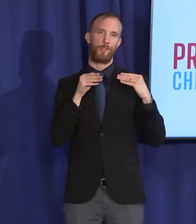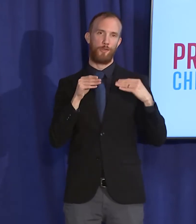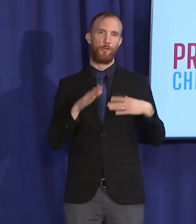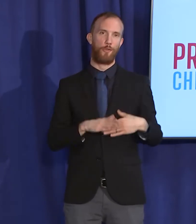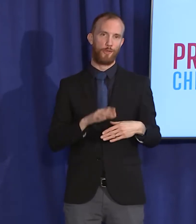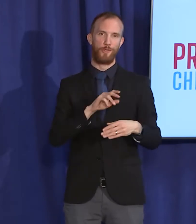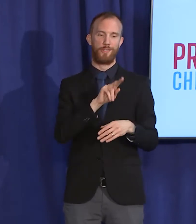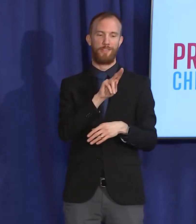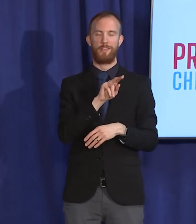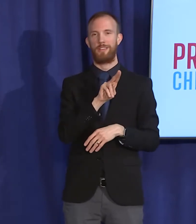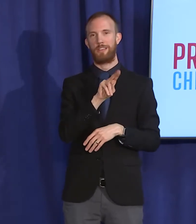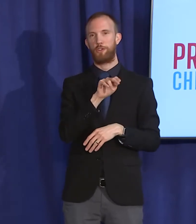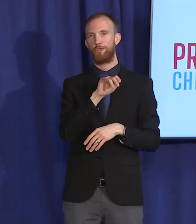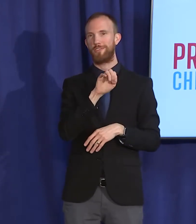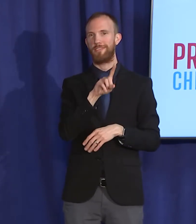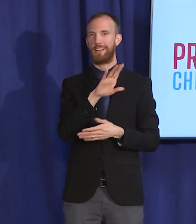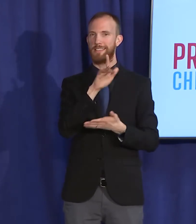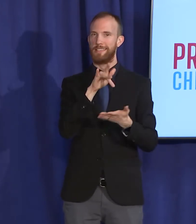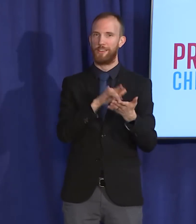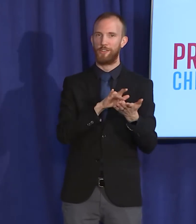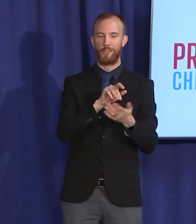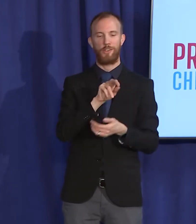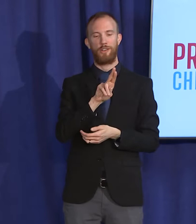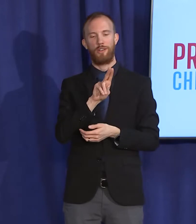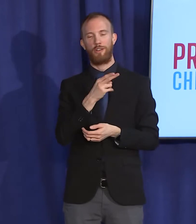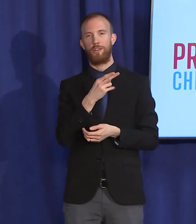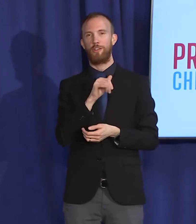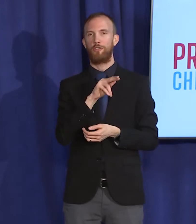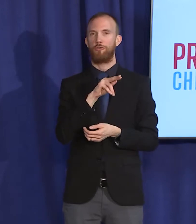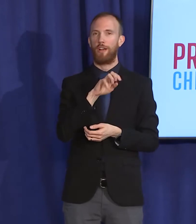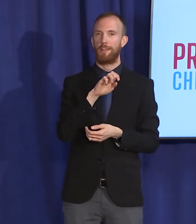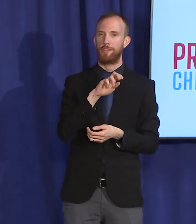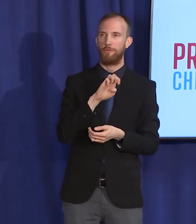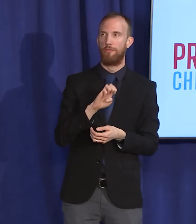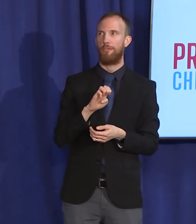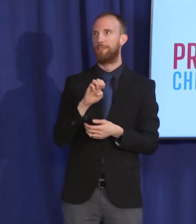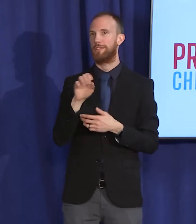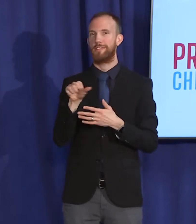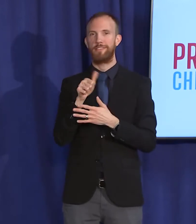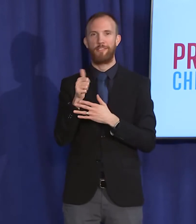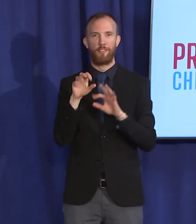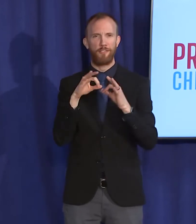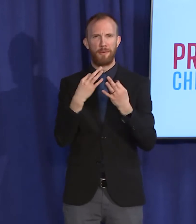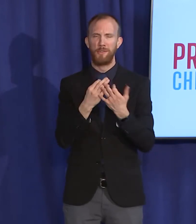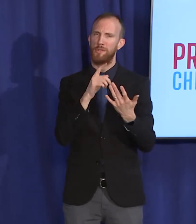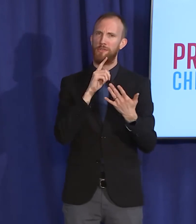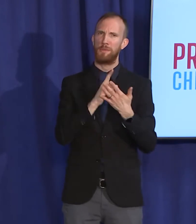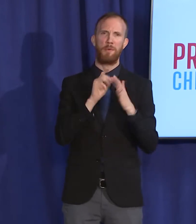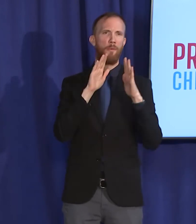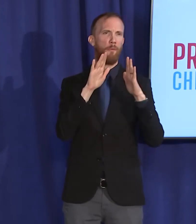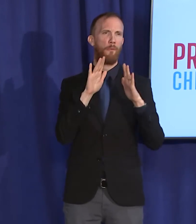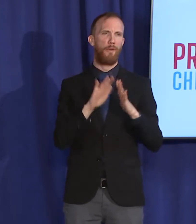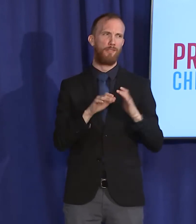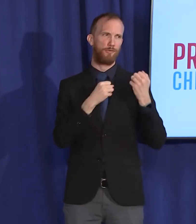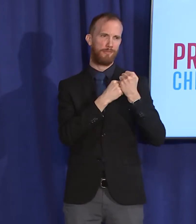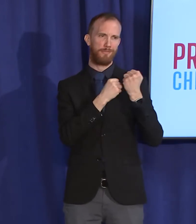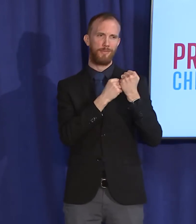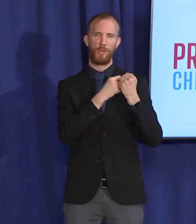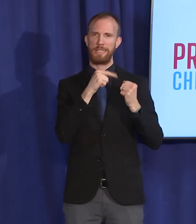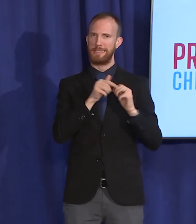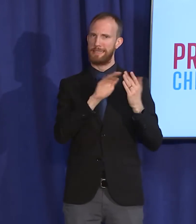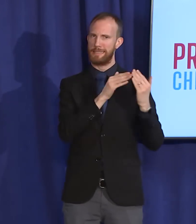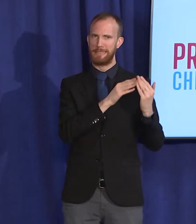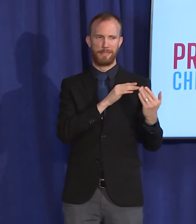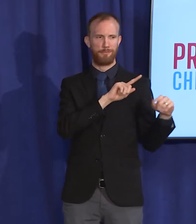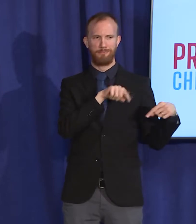Reinsdorf and the Wirtz families, who have been tremendous partners to this city throughout the pandemic. But